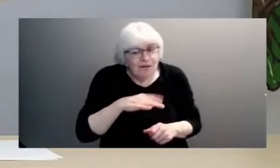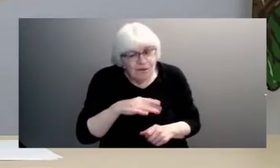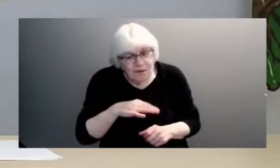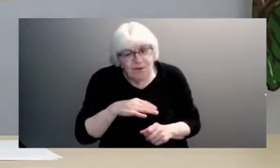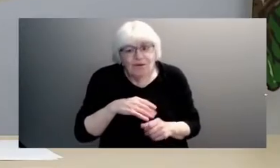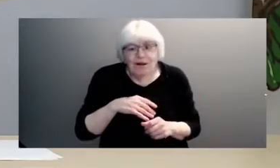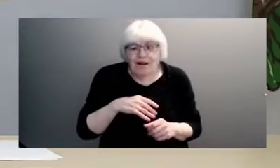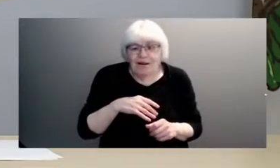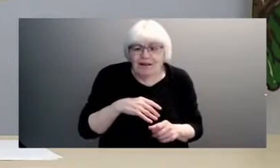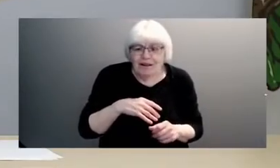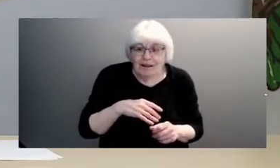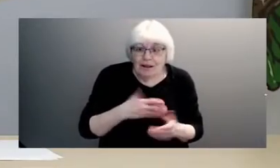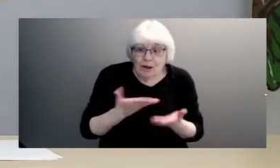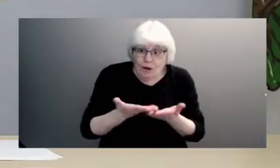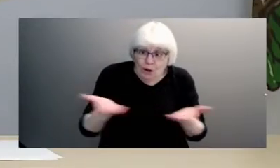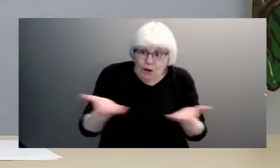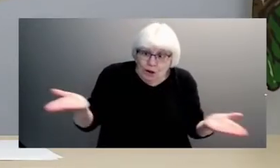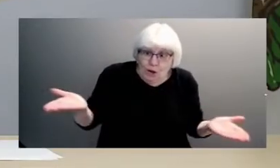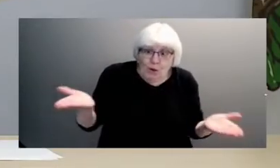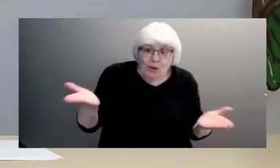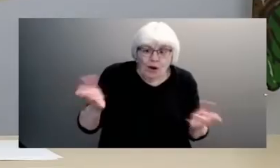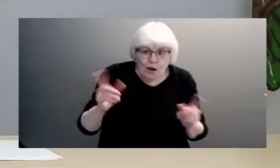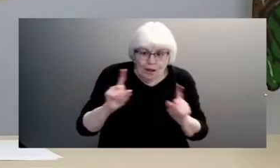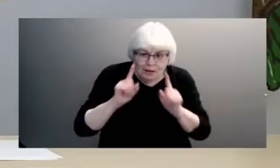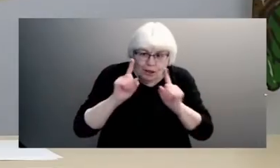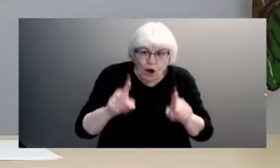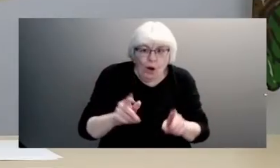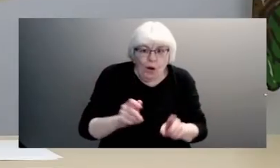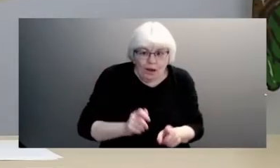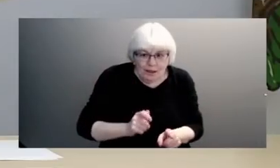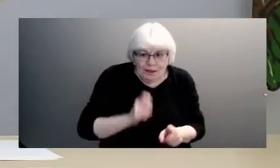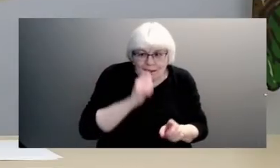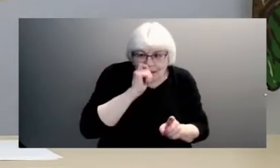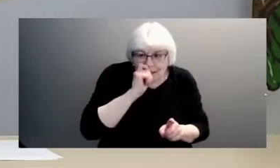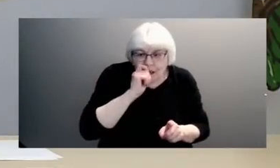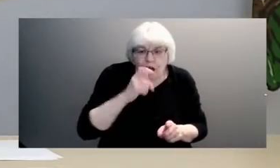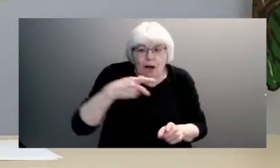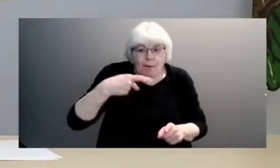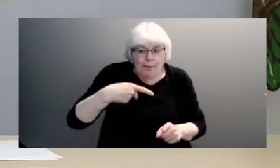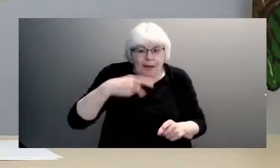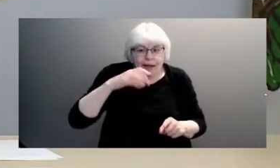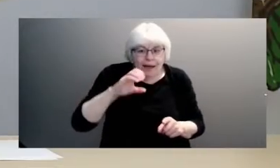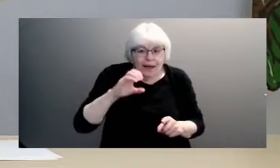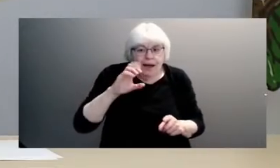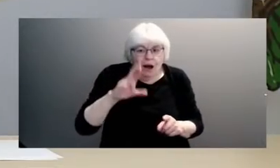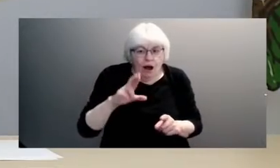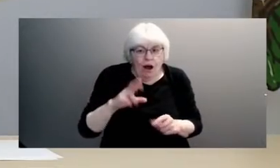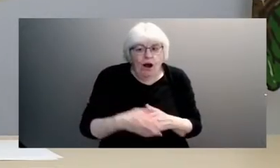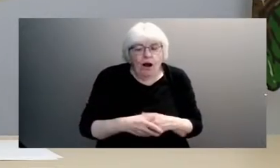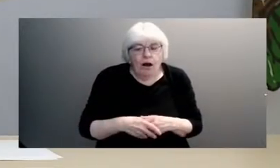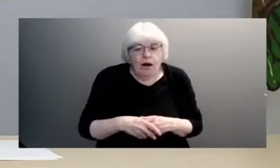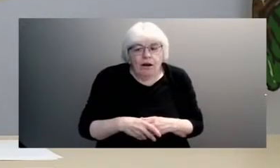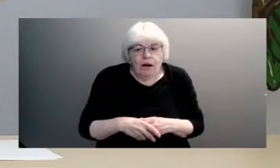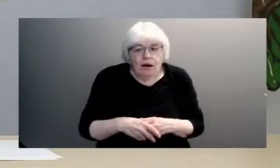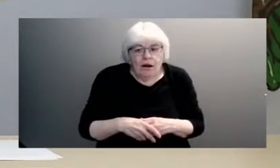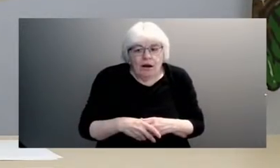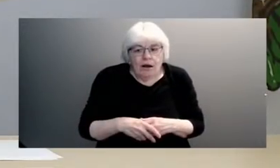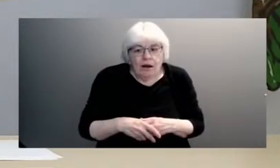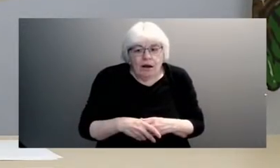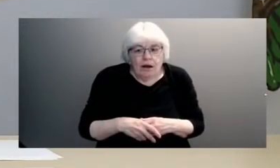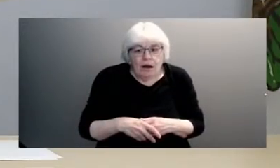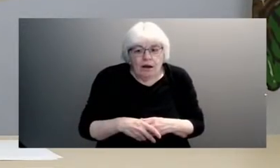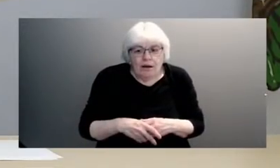same in New Brunswick and Nova Scotia, so they may have to use some of those other things a little bit earlier than we've had to. But